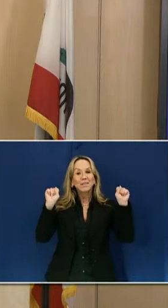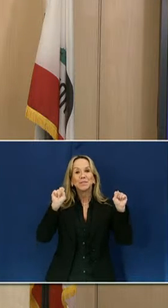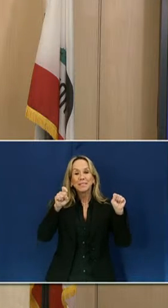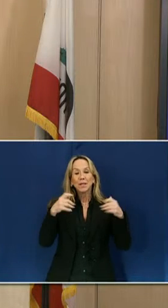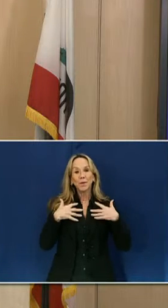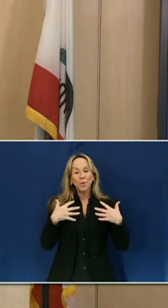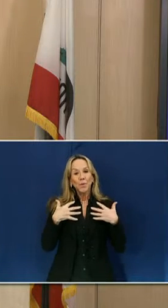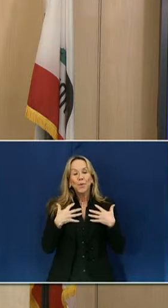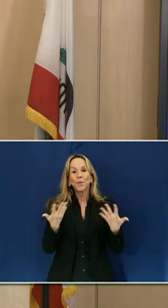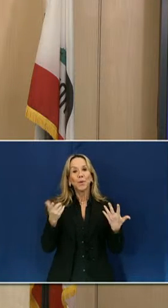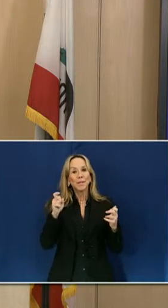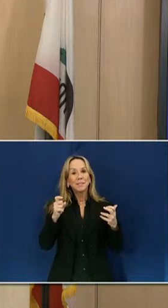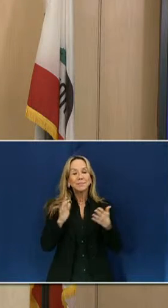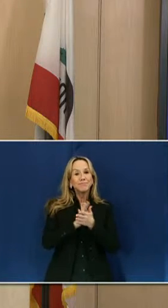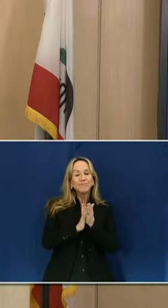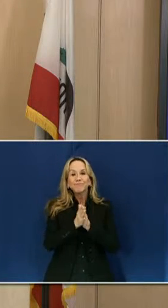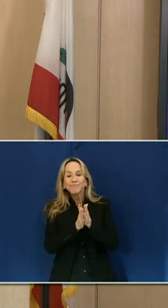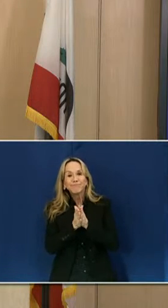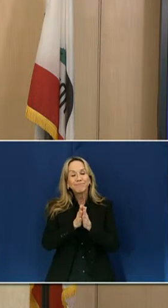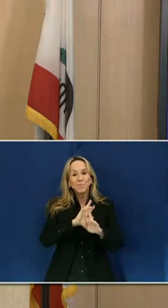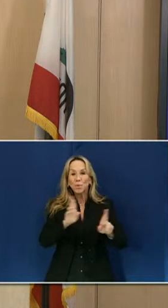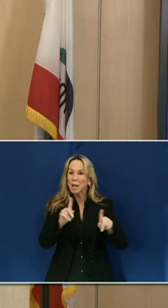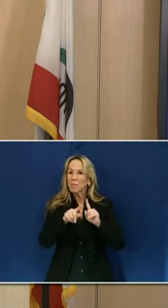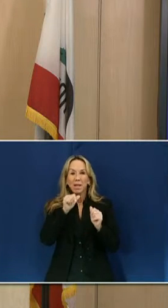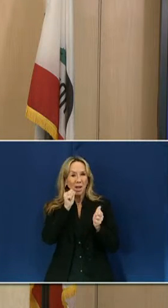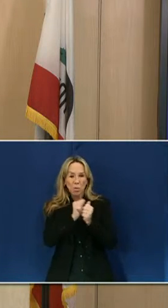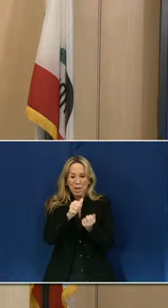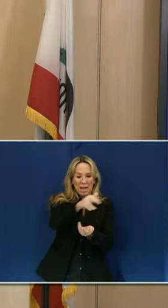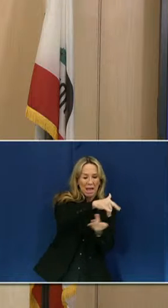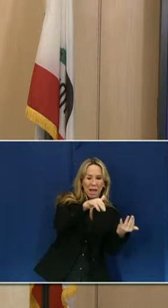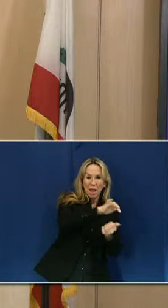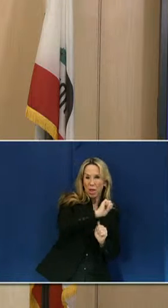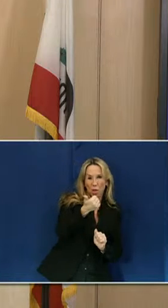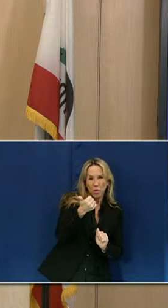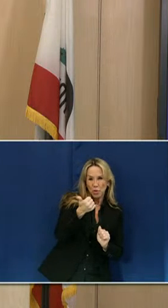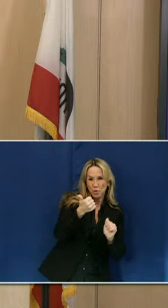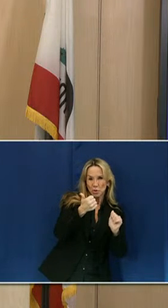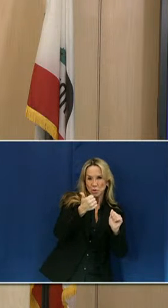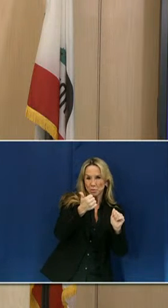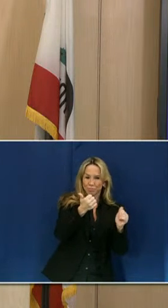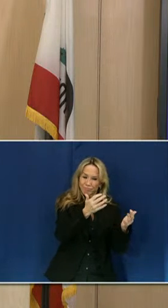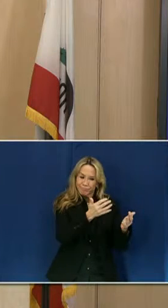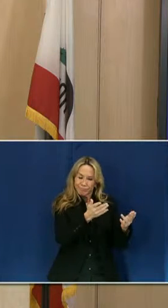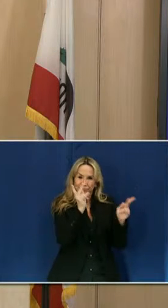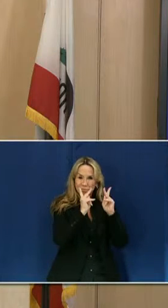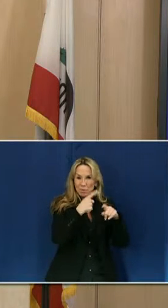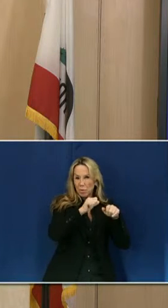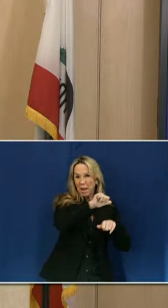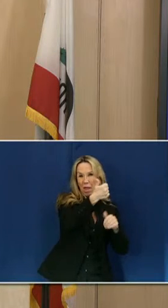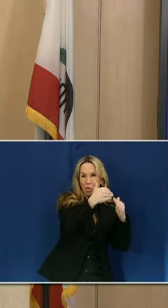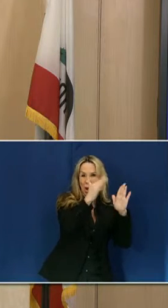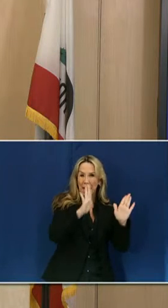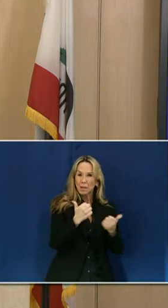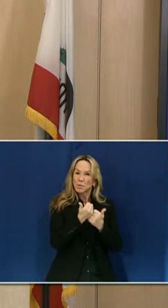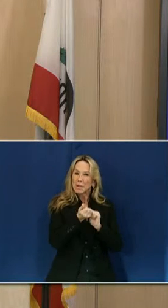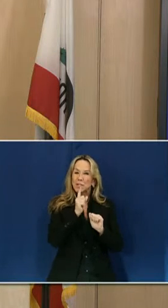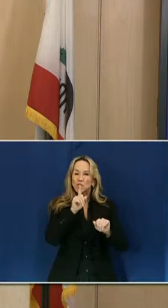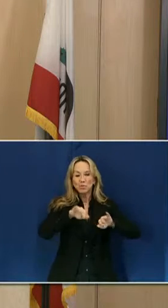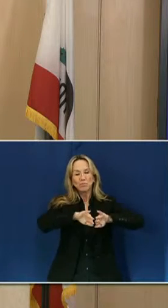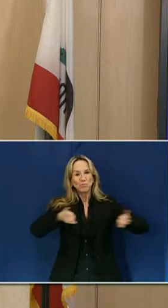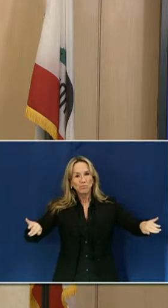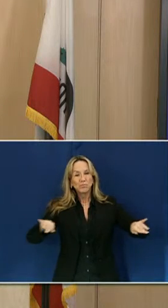with multiple households in the same place. Let's go. Let's do it responsibly. Let's go home. And let's really hold true to the spirit of the regional stay-at-home